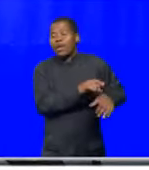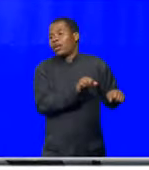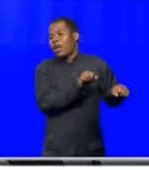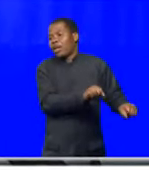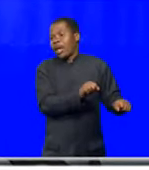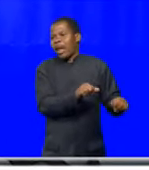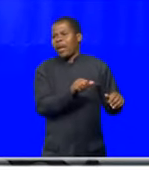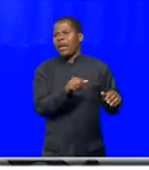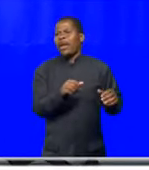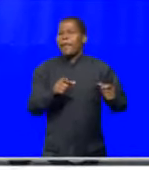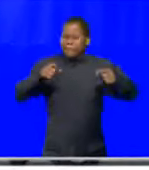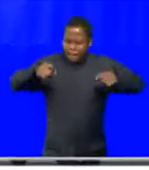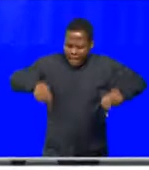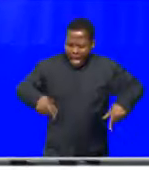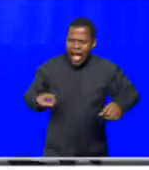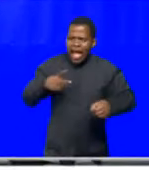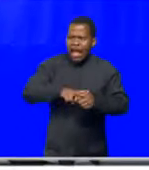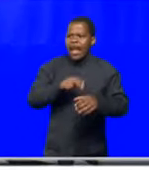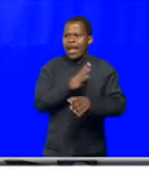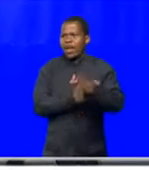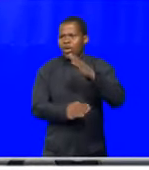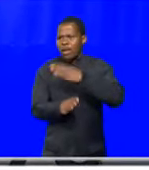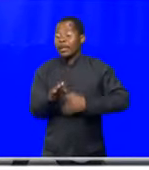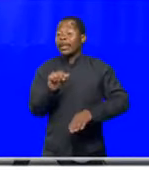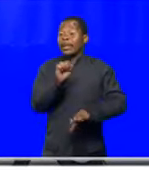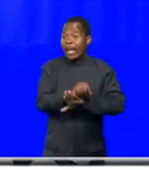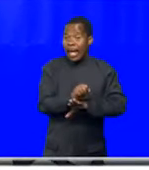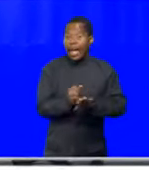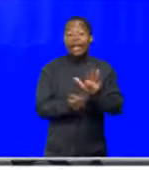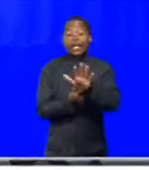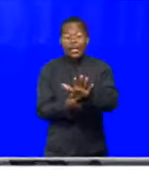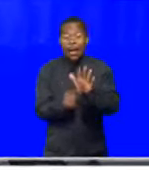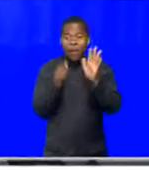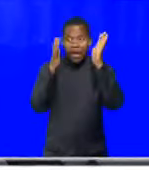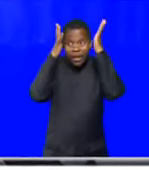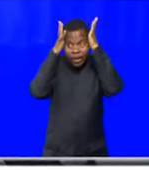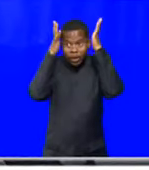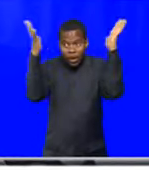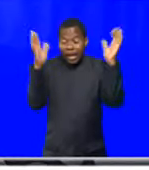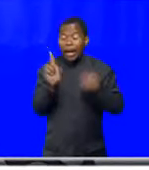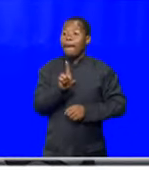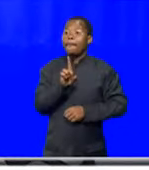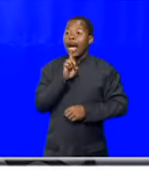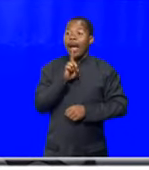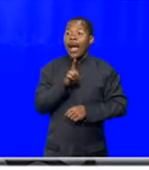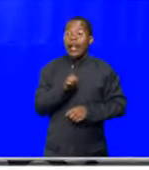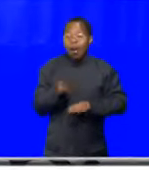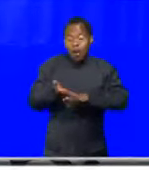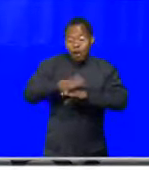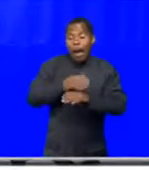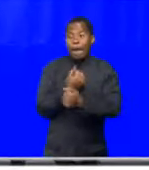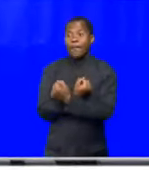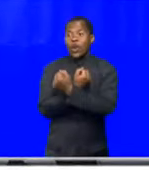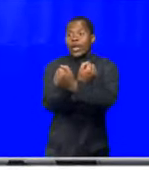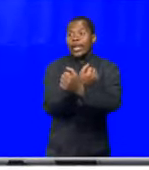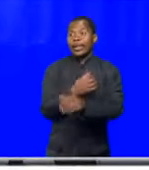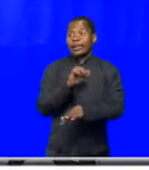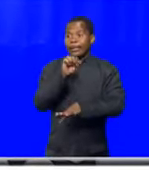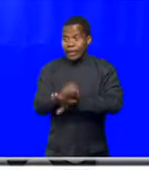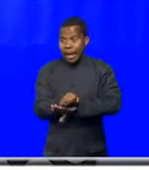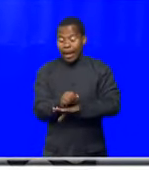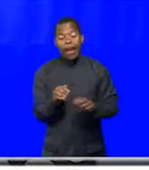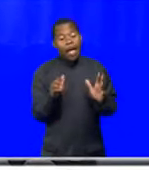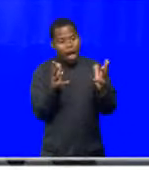are a cause of concern. The deaths could be largely preventable by improving access to care, including